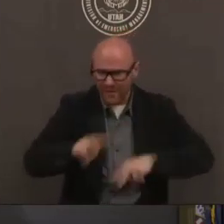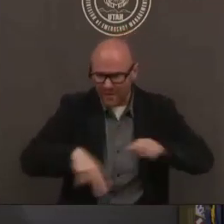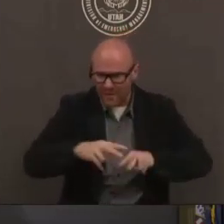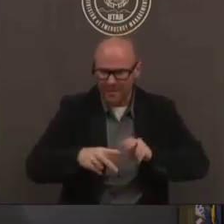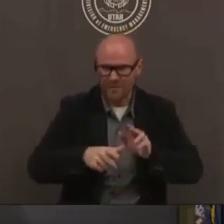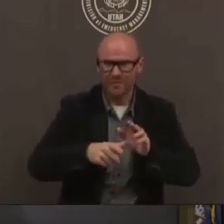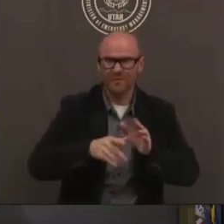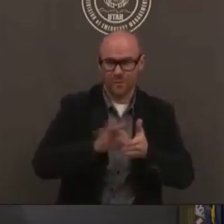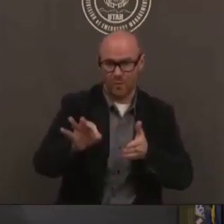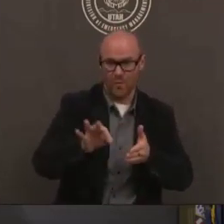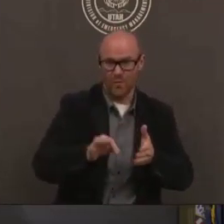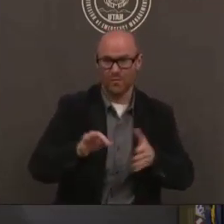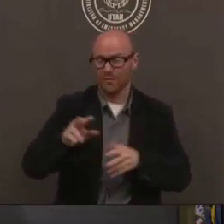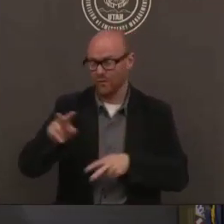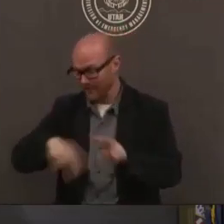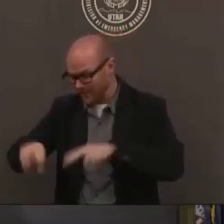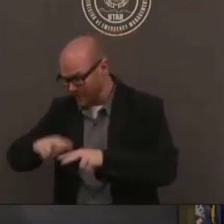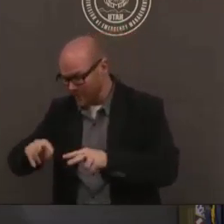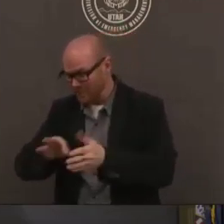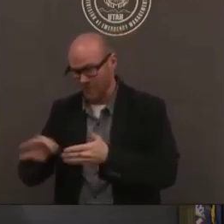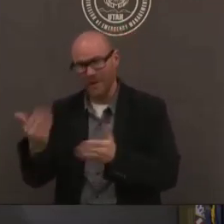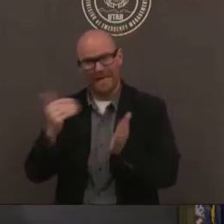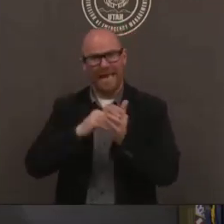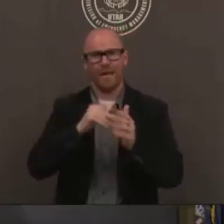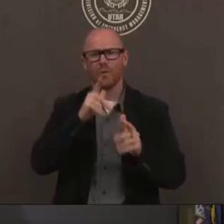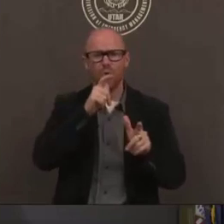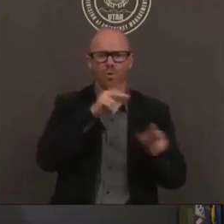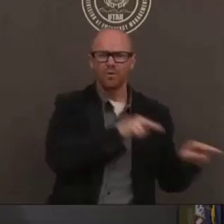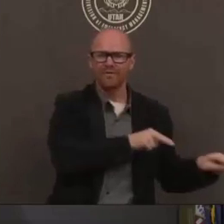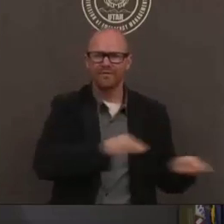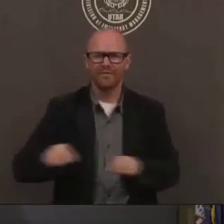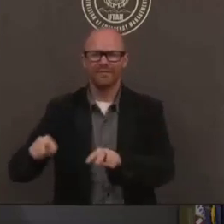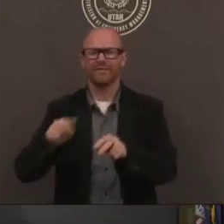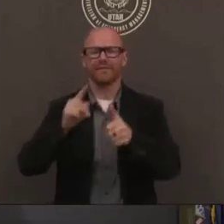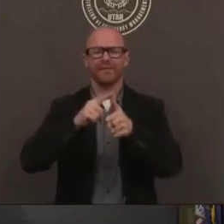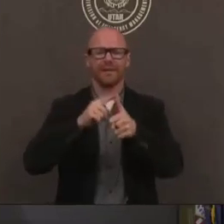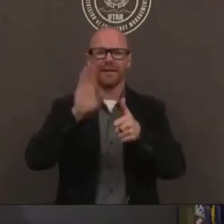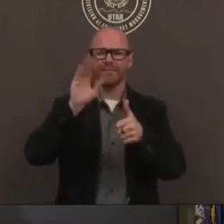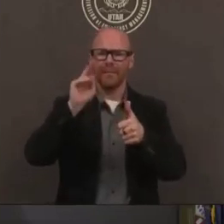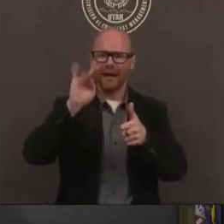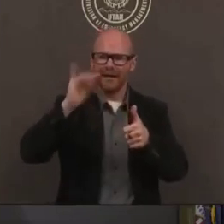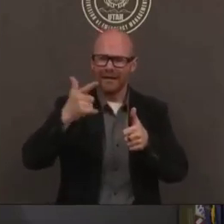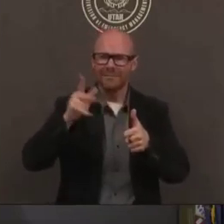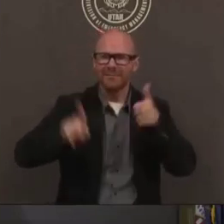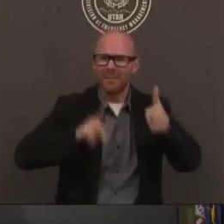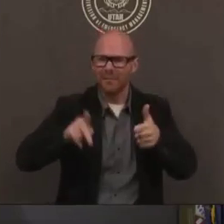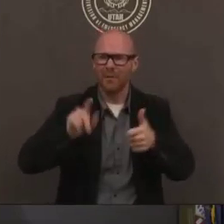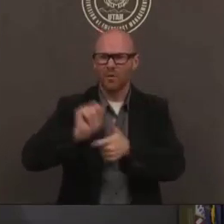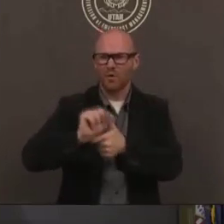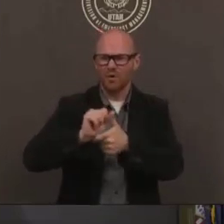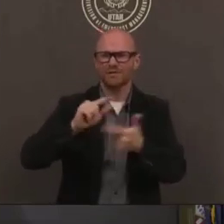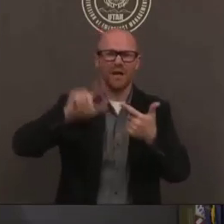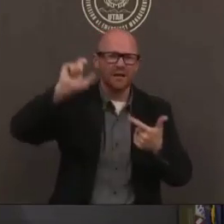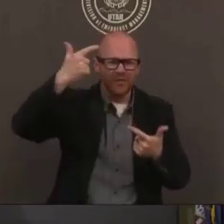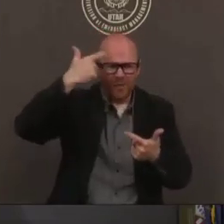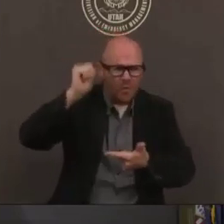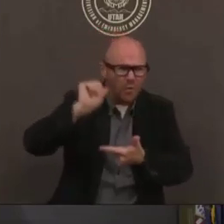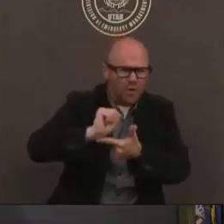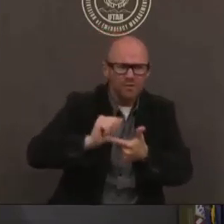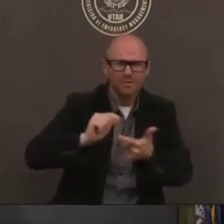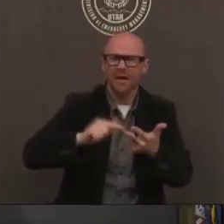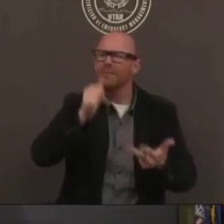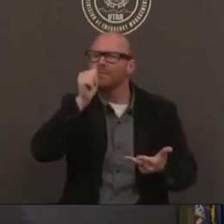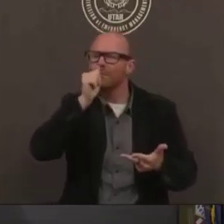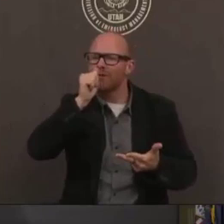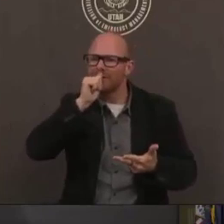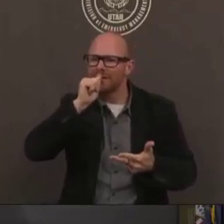evaluators are people from the private sector, from the banking industry, from GoEd, and from other state agencies. We've had a really